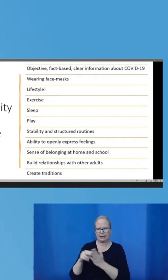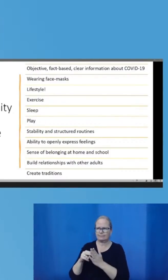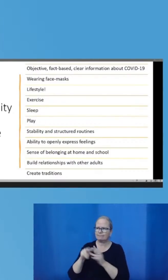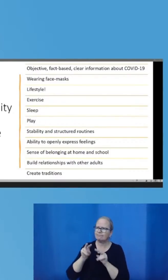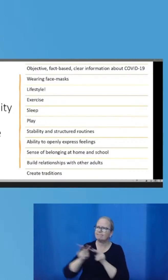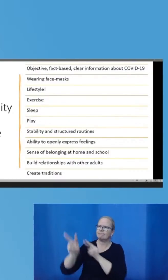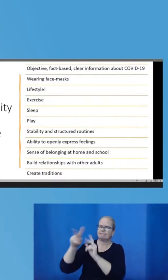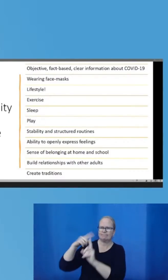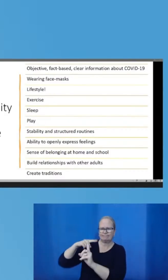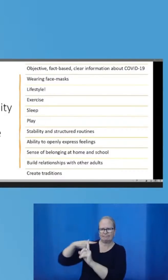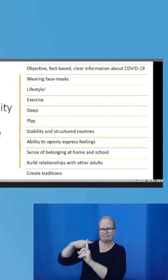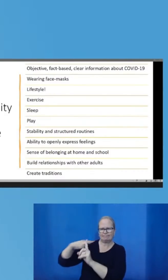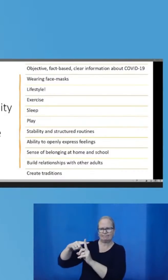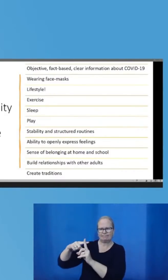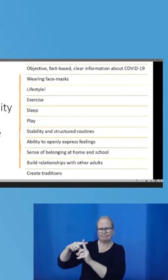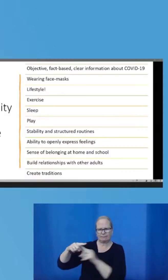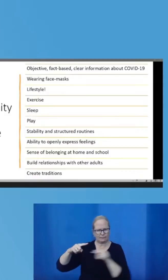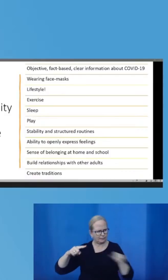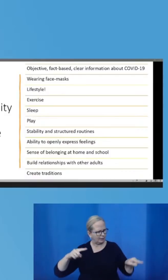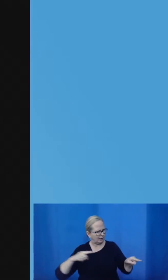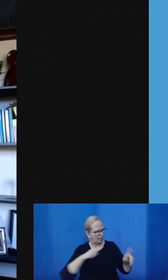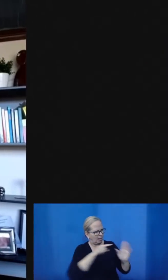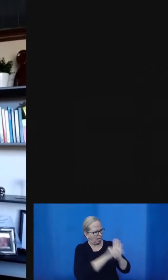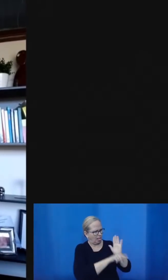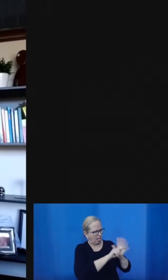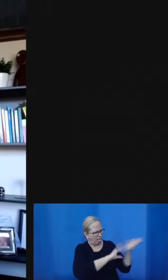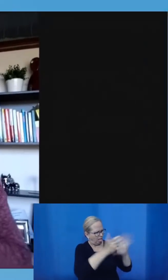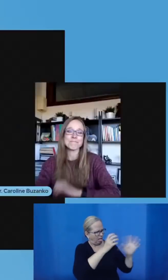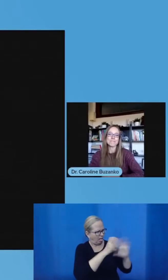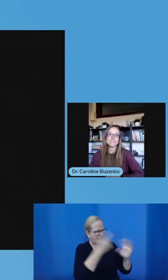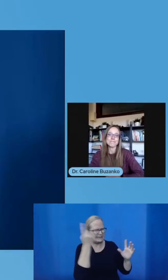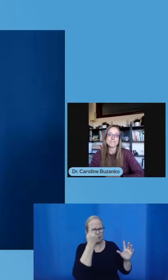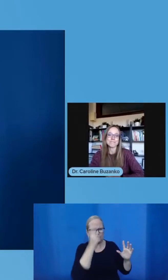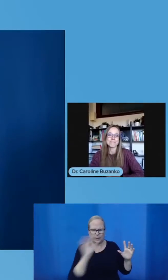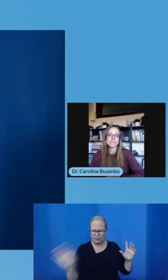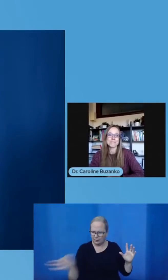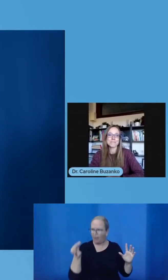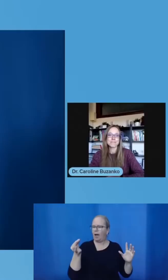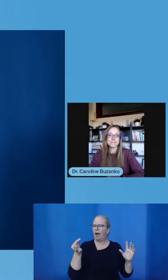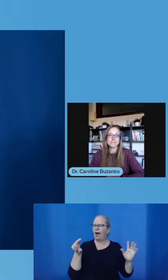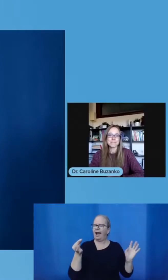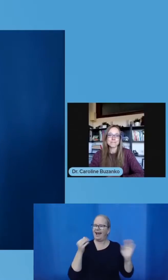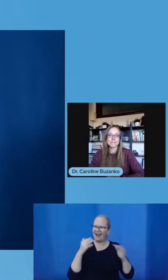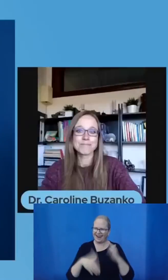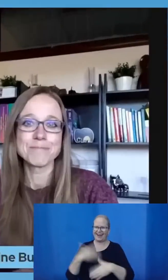as well. I will end there. Thank you.